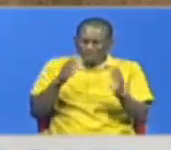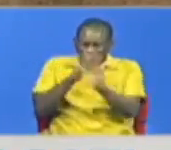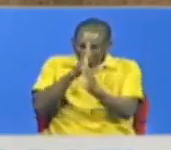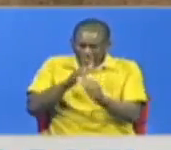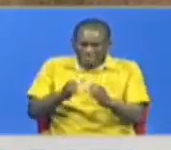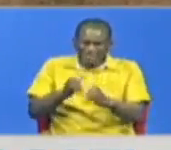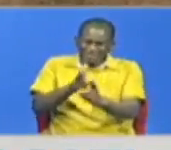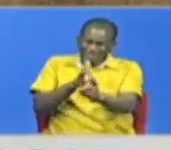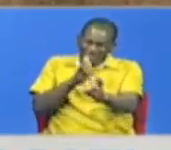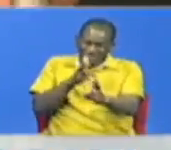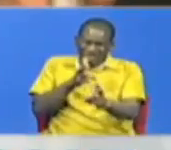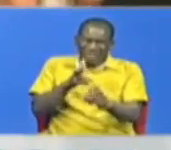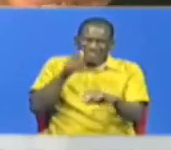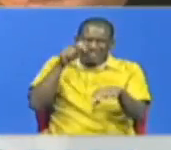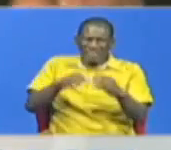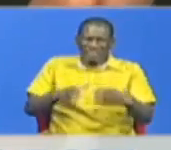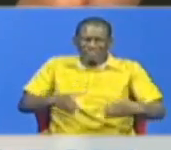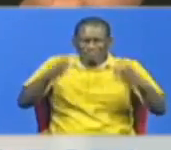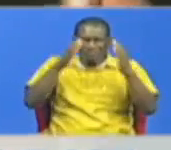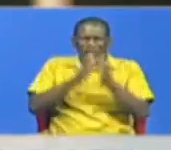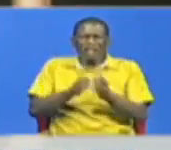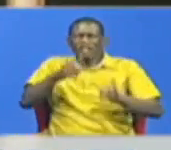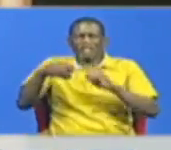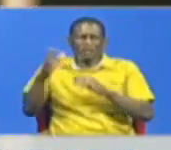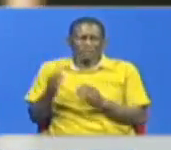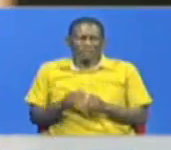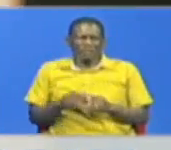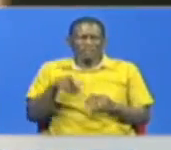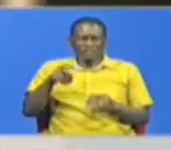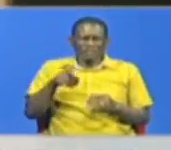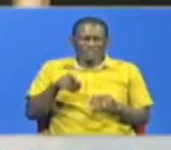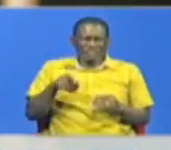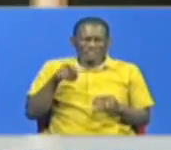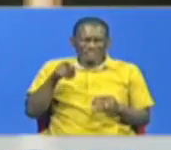off immediately. This place was